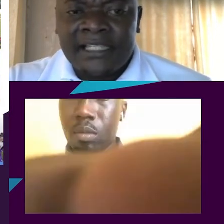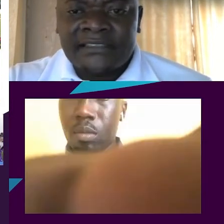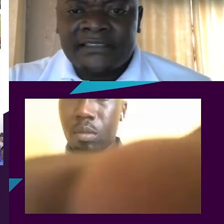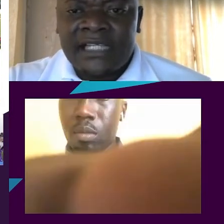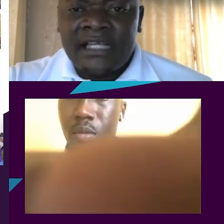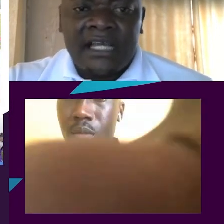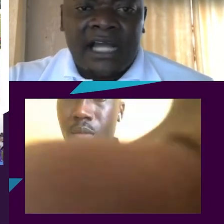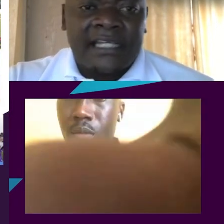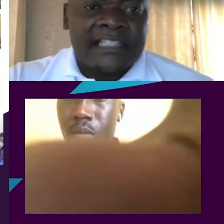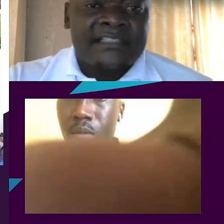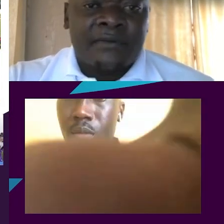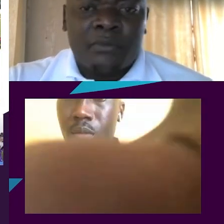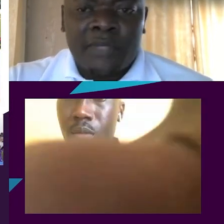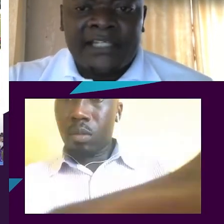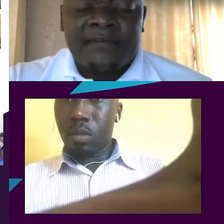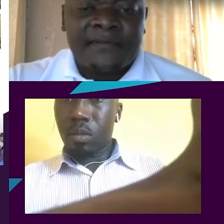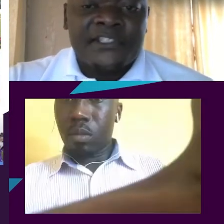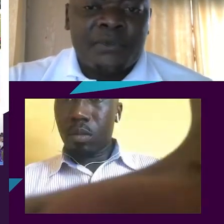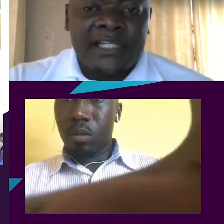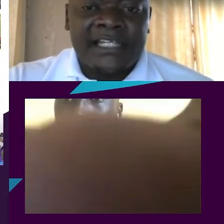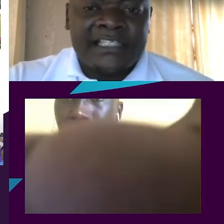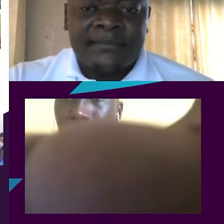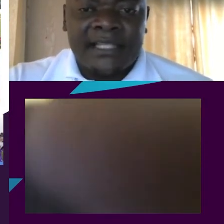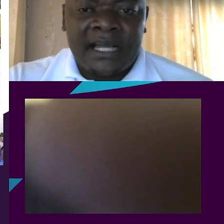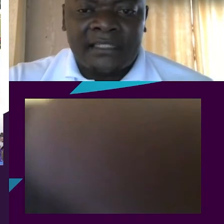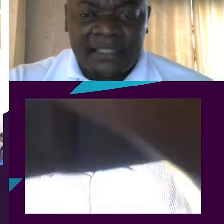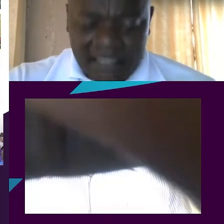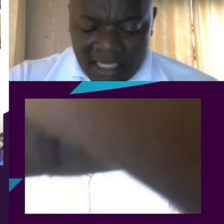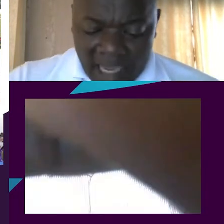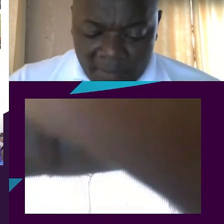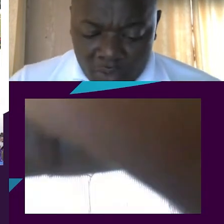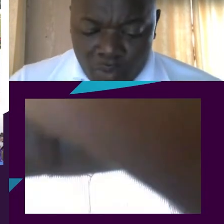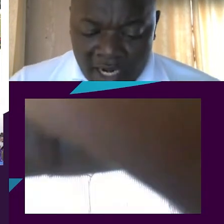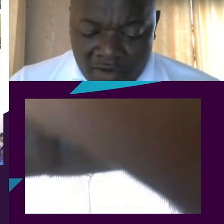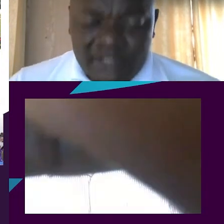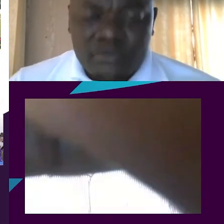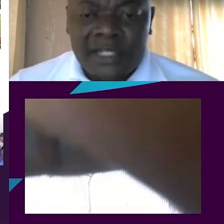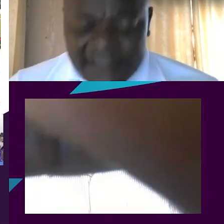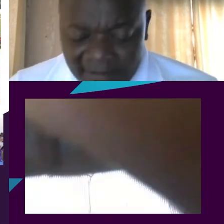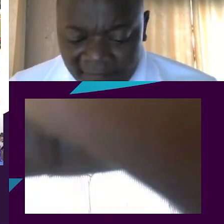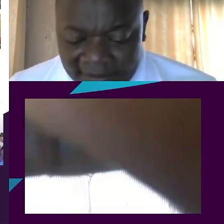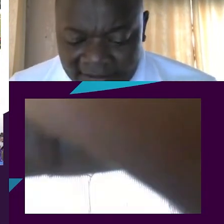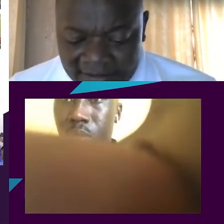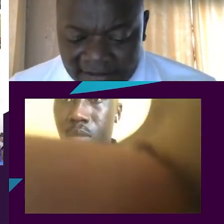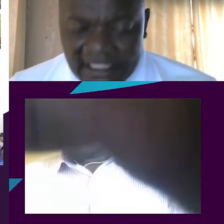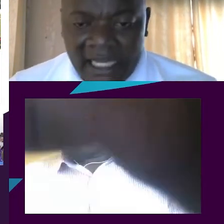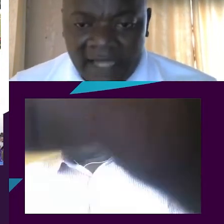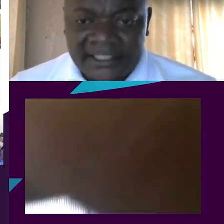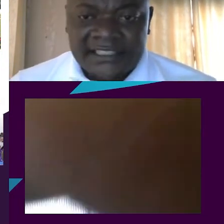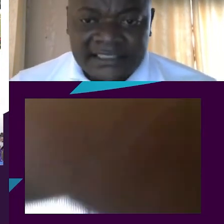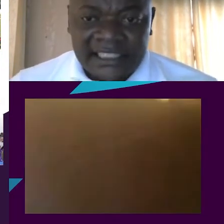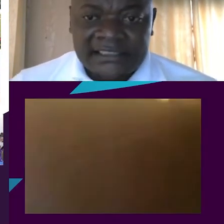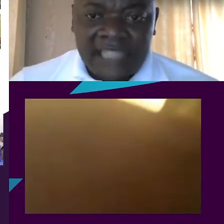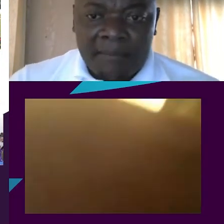2,180 players, and that is from 2015 when the league began. About 120 referees are registered,